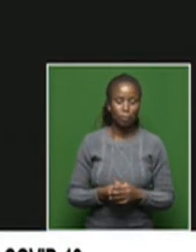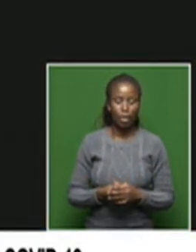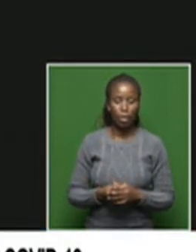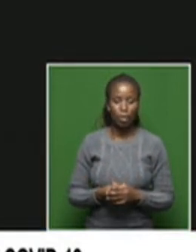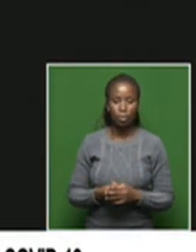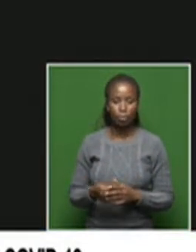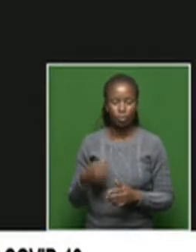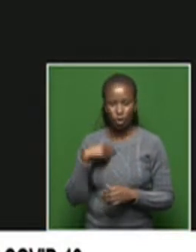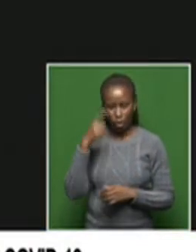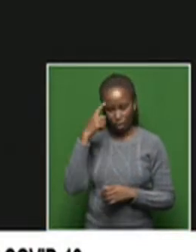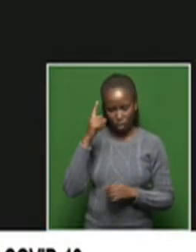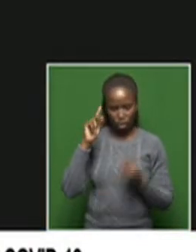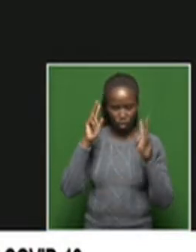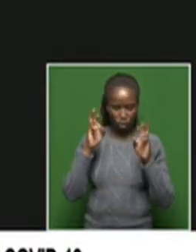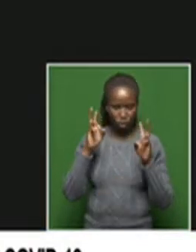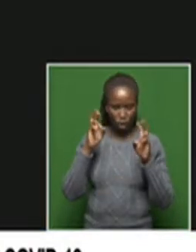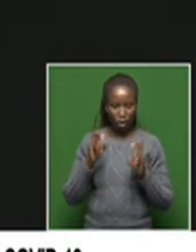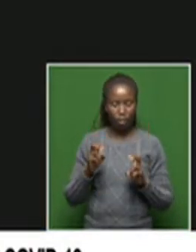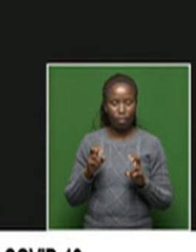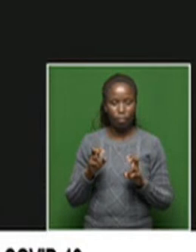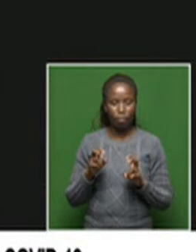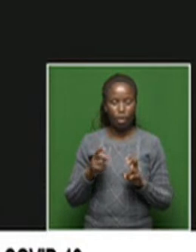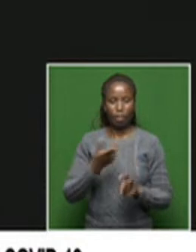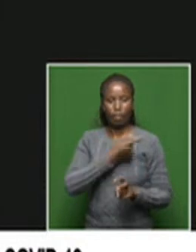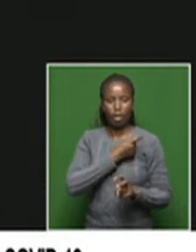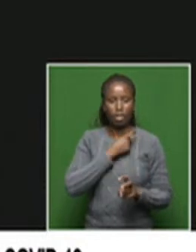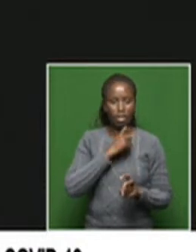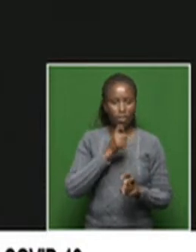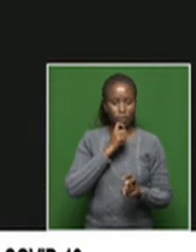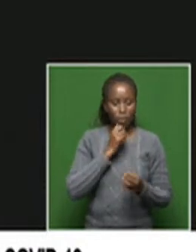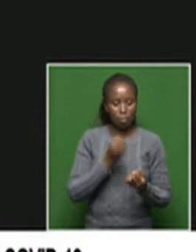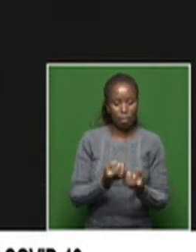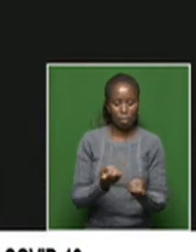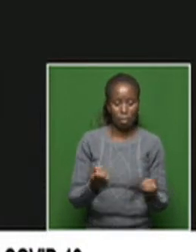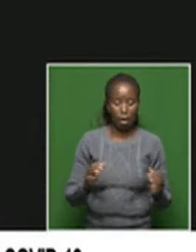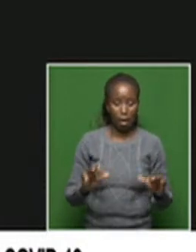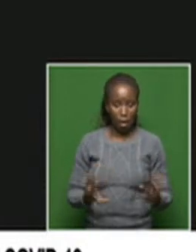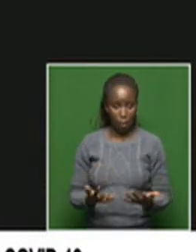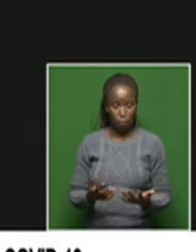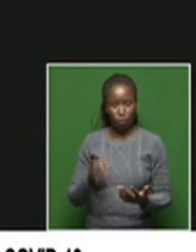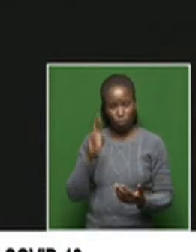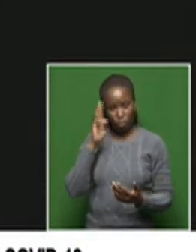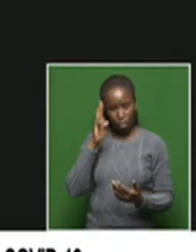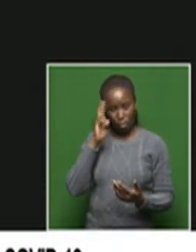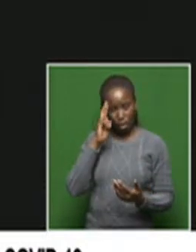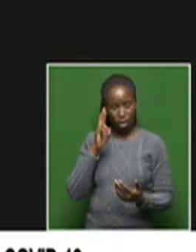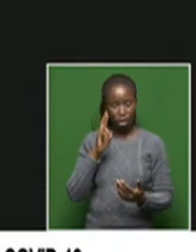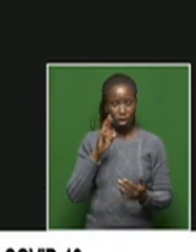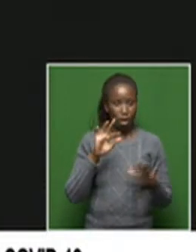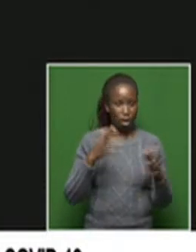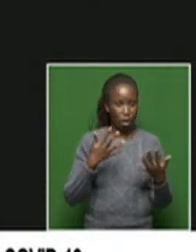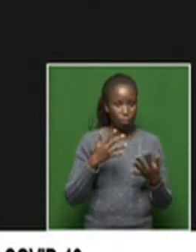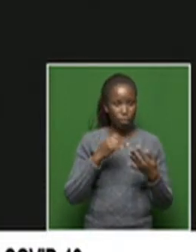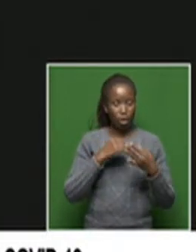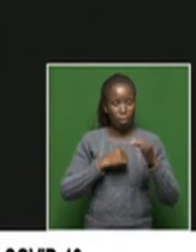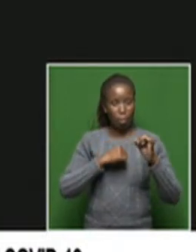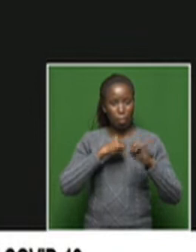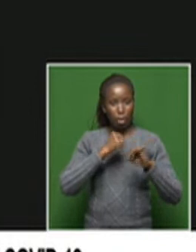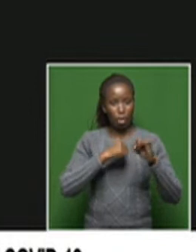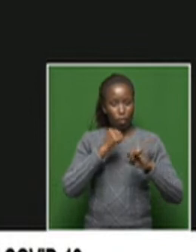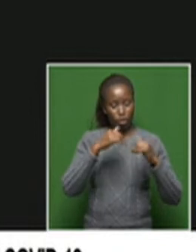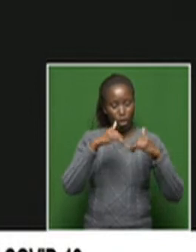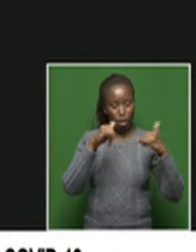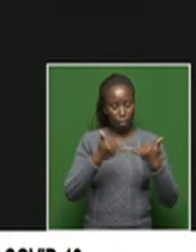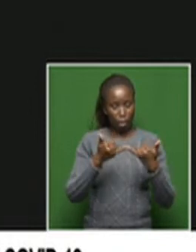I think in terms of the pipeline, you will recall that the manufacturers had indicated to us that in the first quarter, that